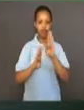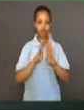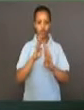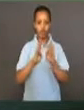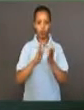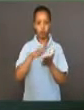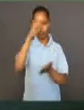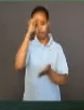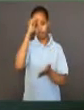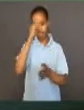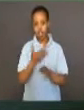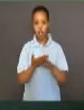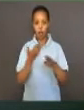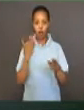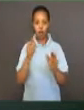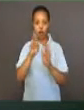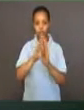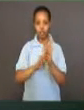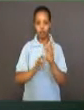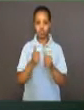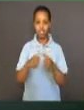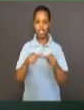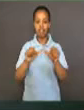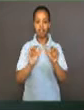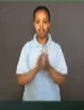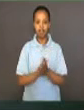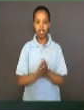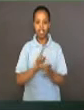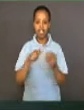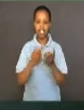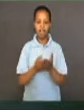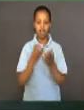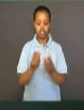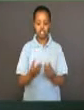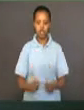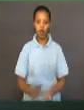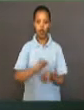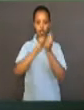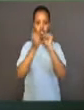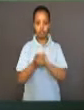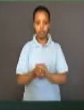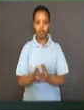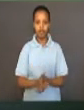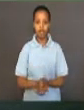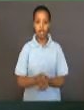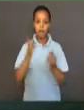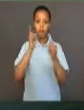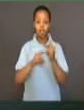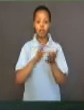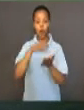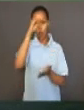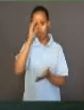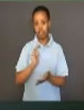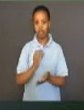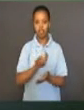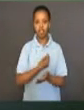lesson, continuing our unit on evolution. In our last